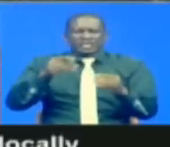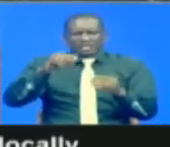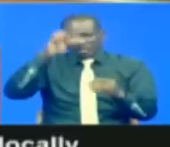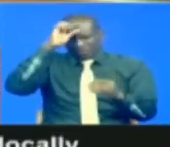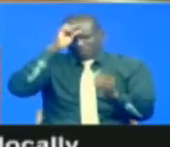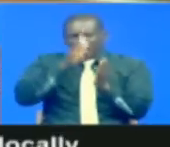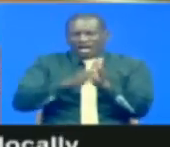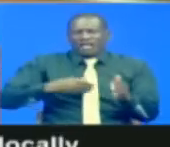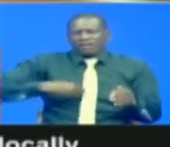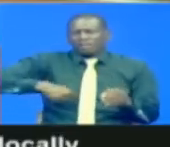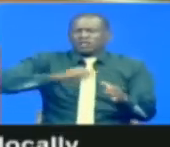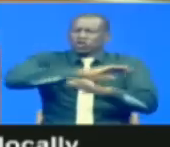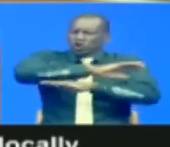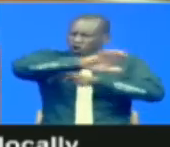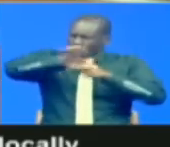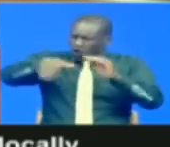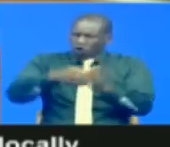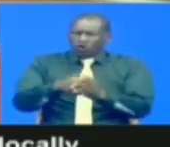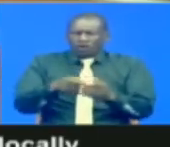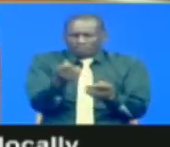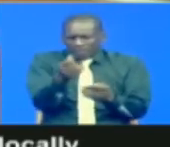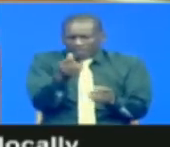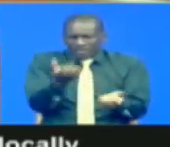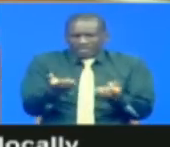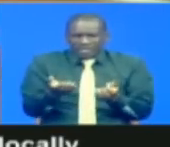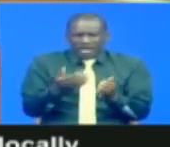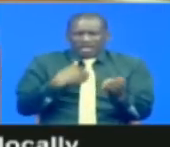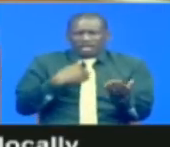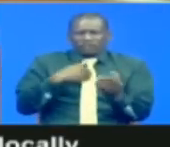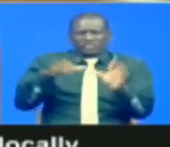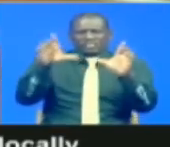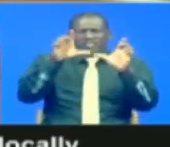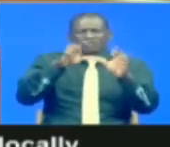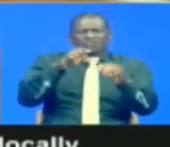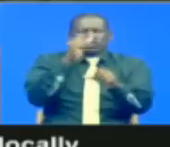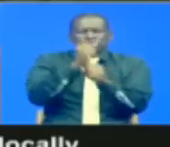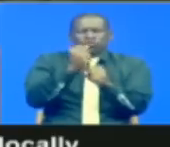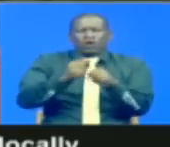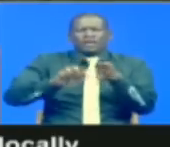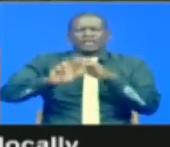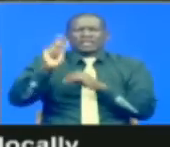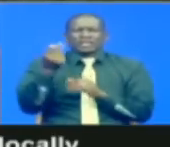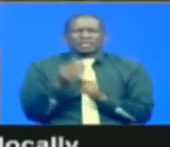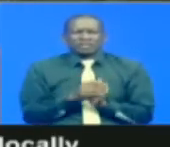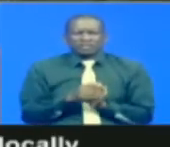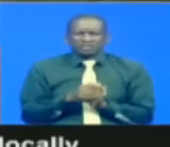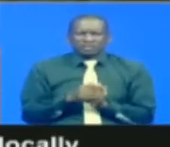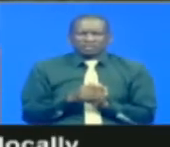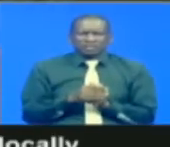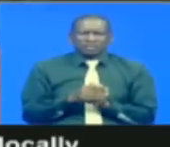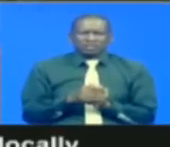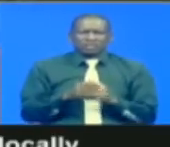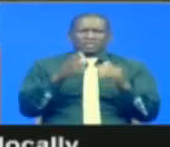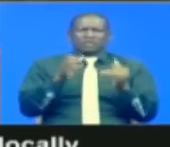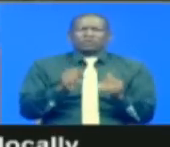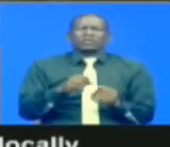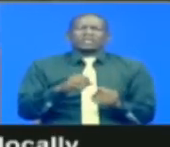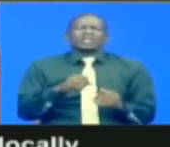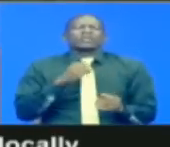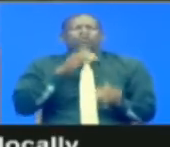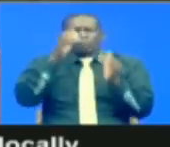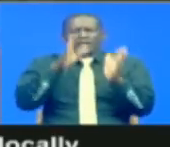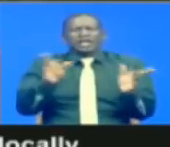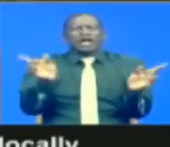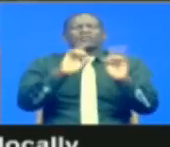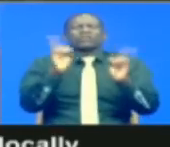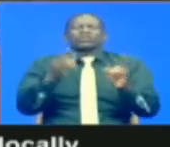all fees and received the needed certificate to practice law in Kenya. The petitioner has not told us how the issuance of